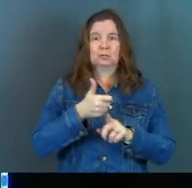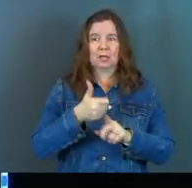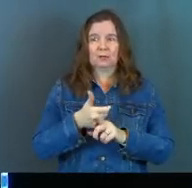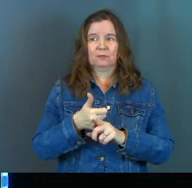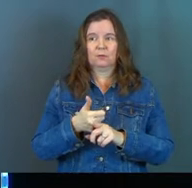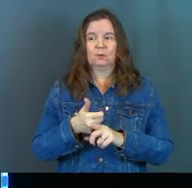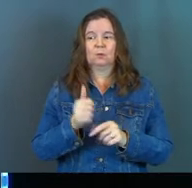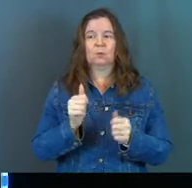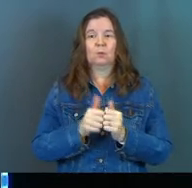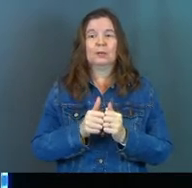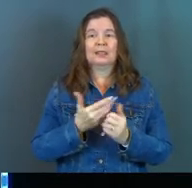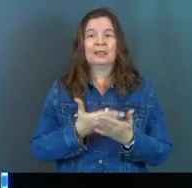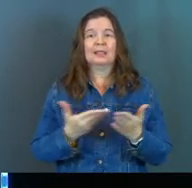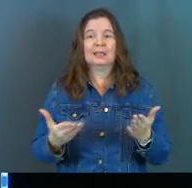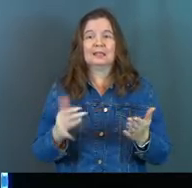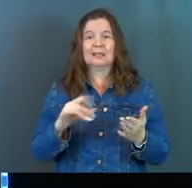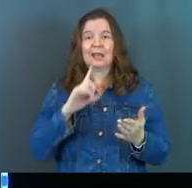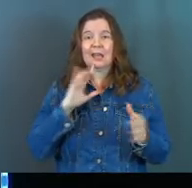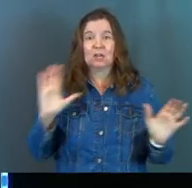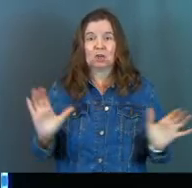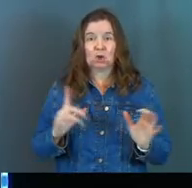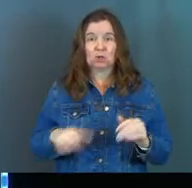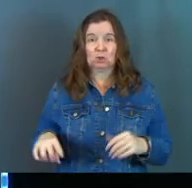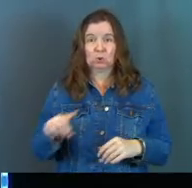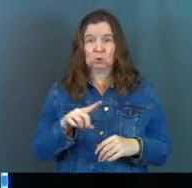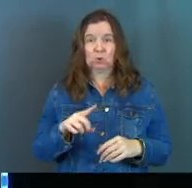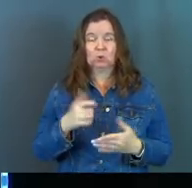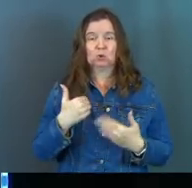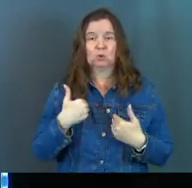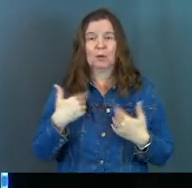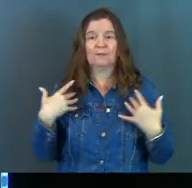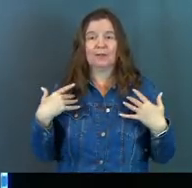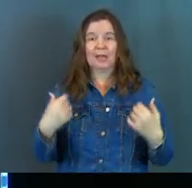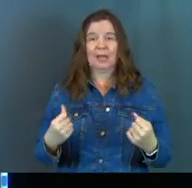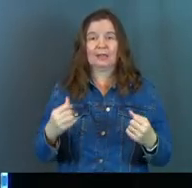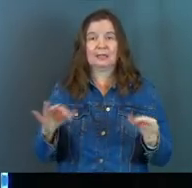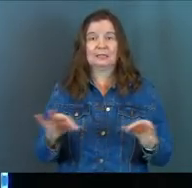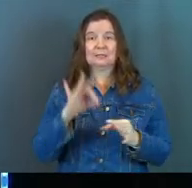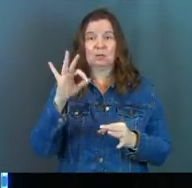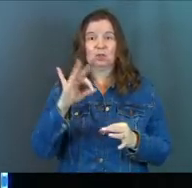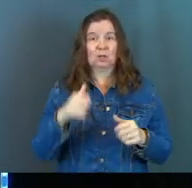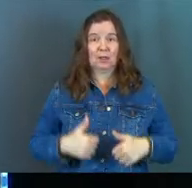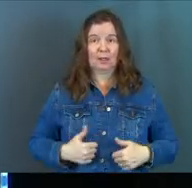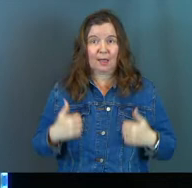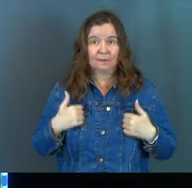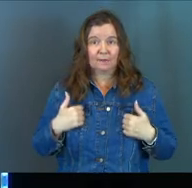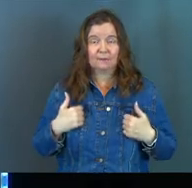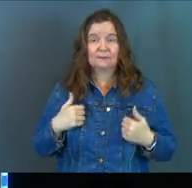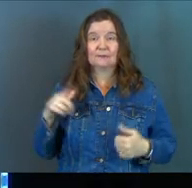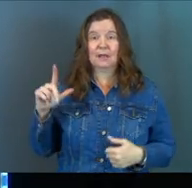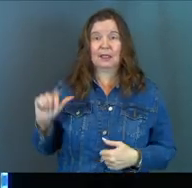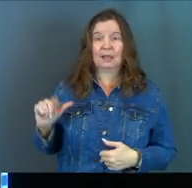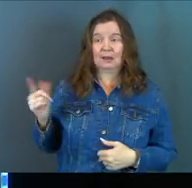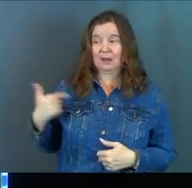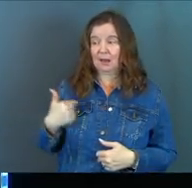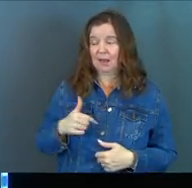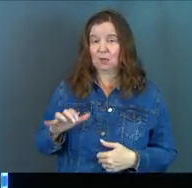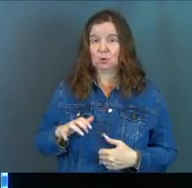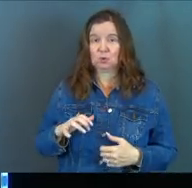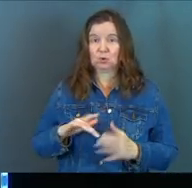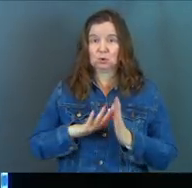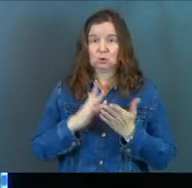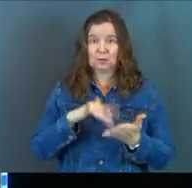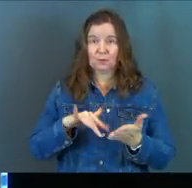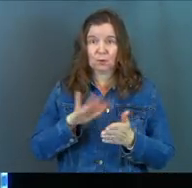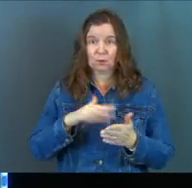Surround yourself with things that encourage you to have a healthy spiritual life. Linda and I used to do